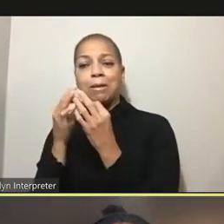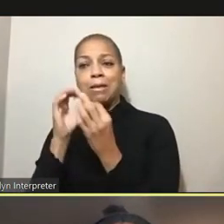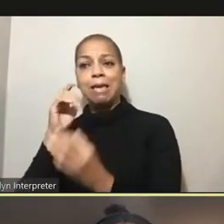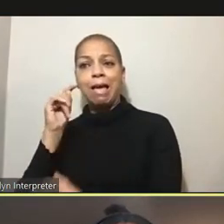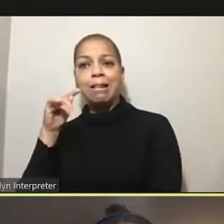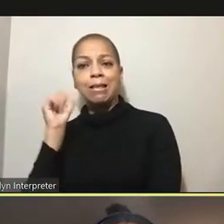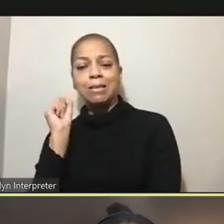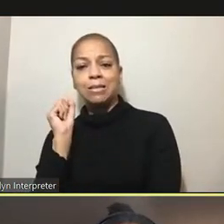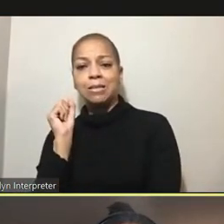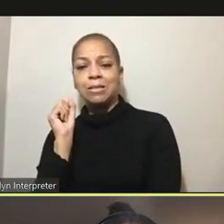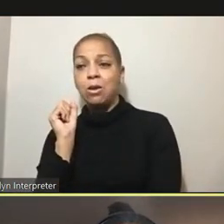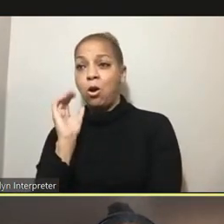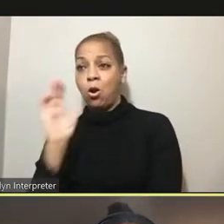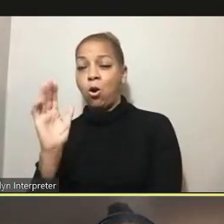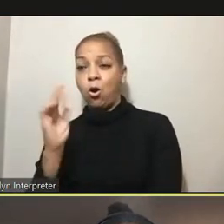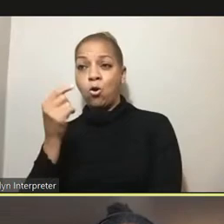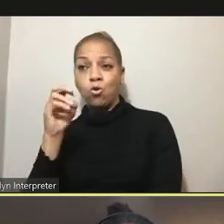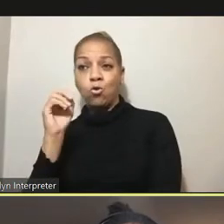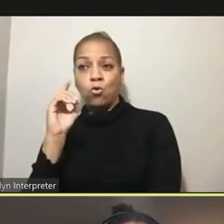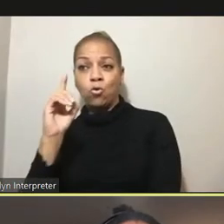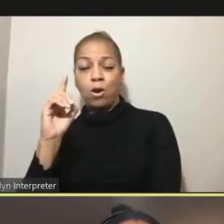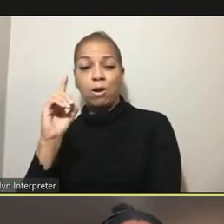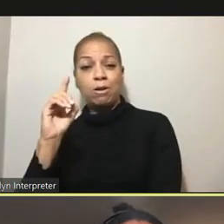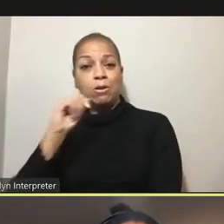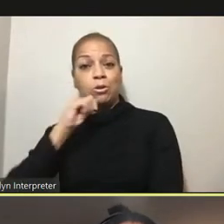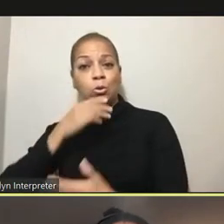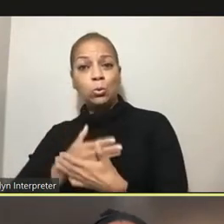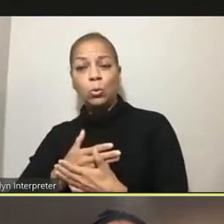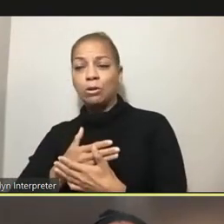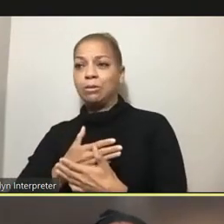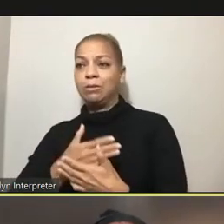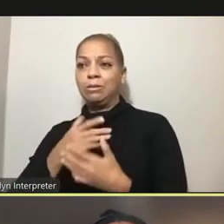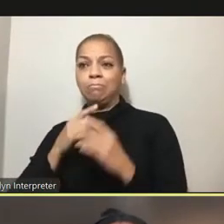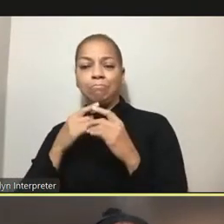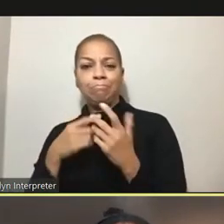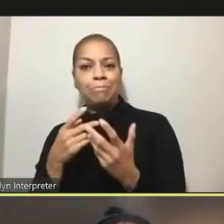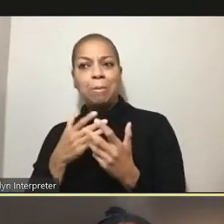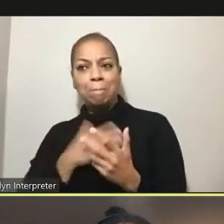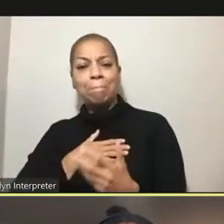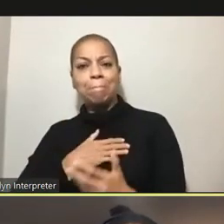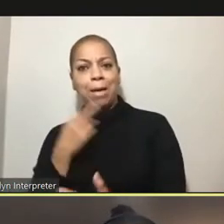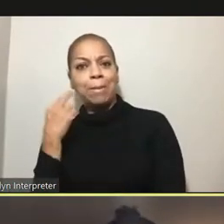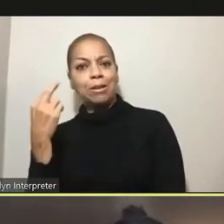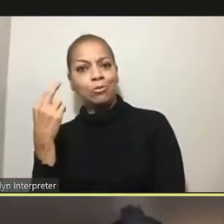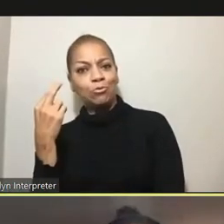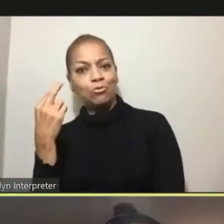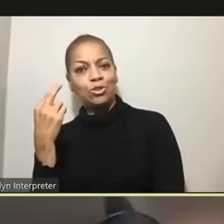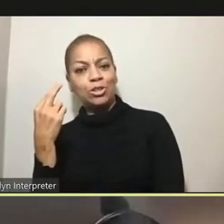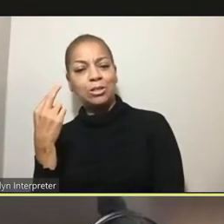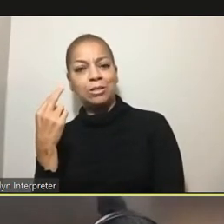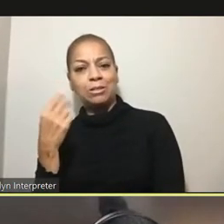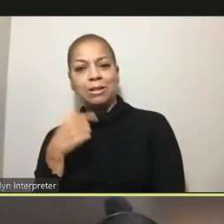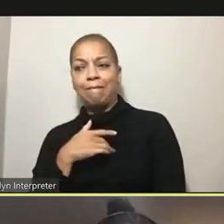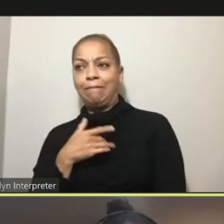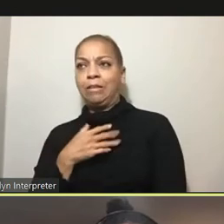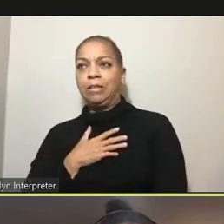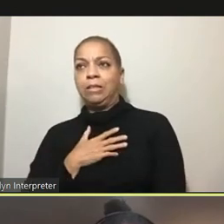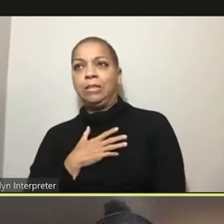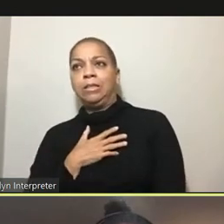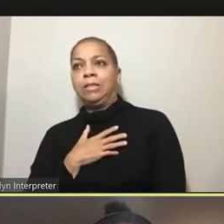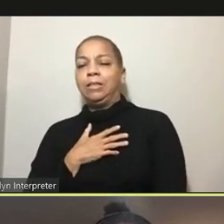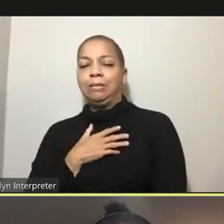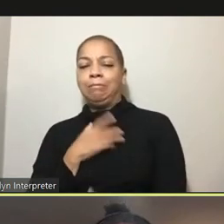like her granddaughters are my best friends. And so it's kind of making me a little teary eyed.